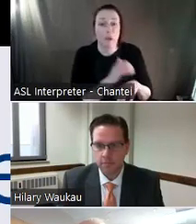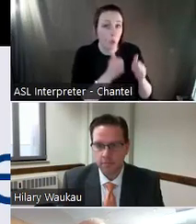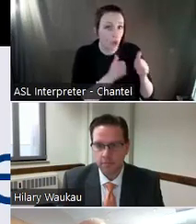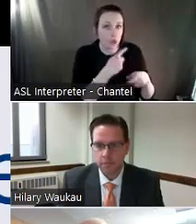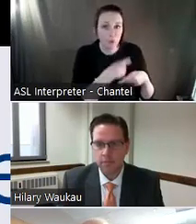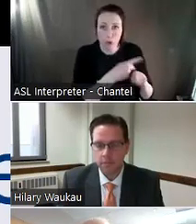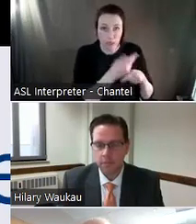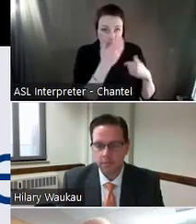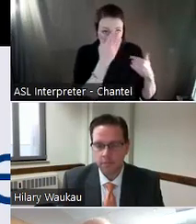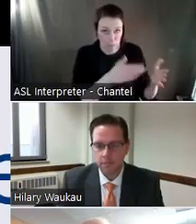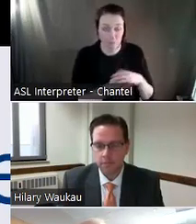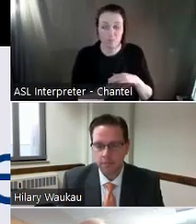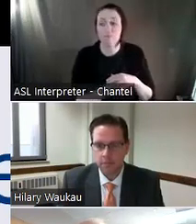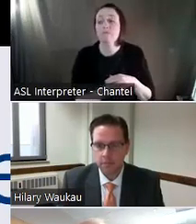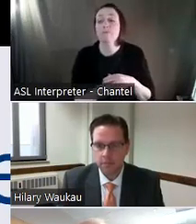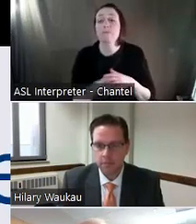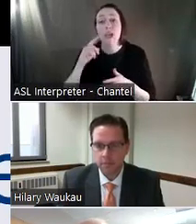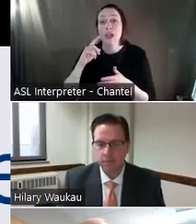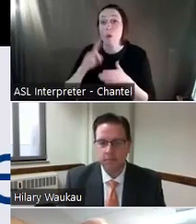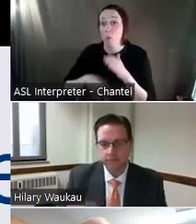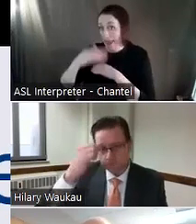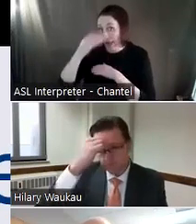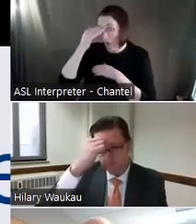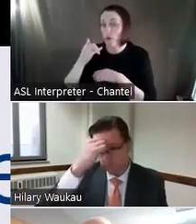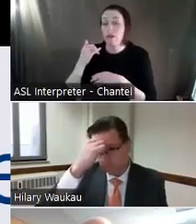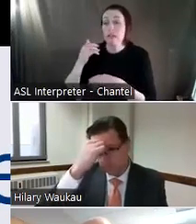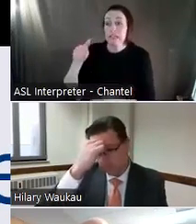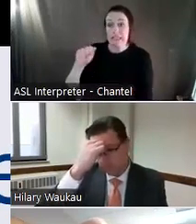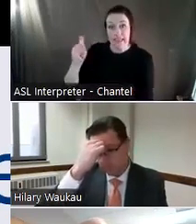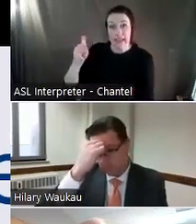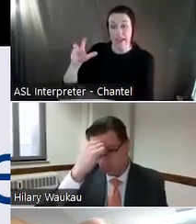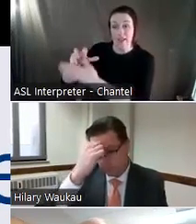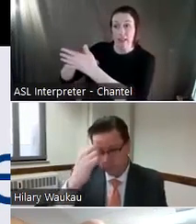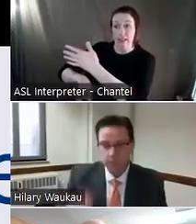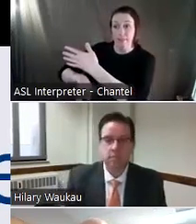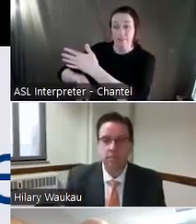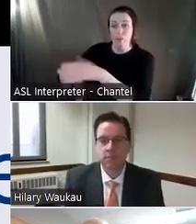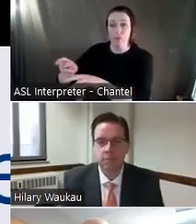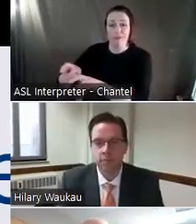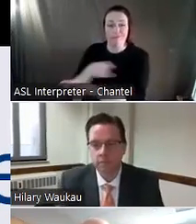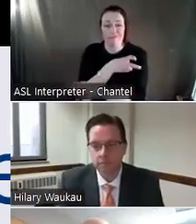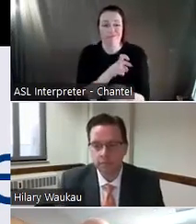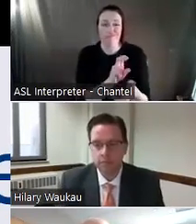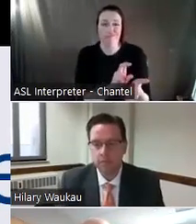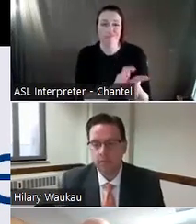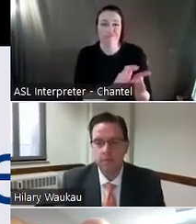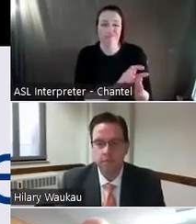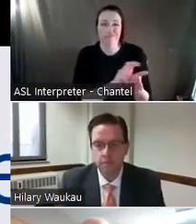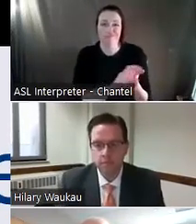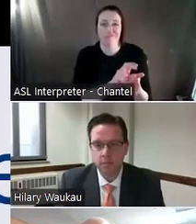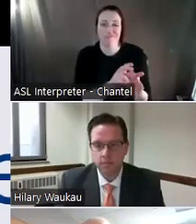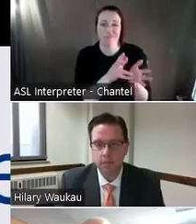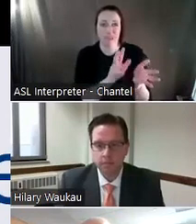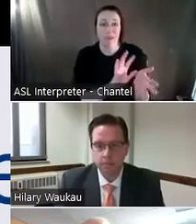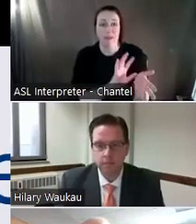I do know is that the revenue generated from the excise tax goes into a special fund, and the